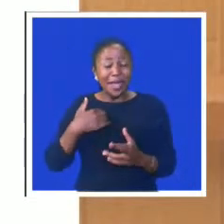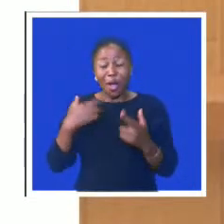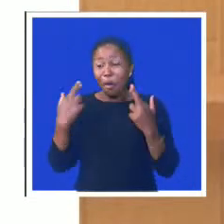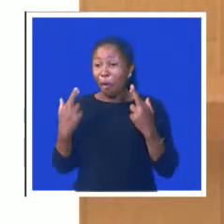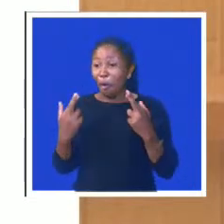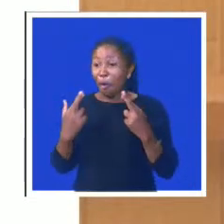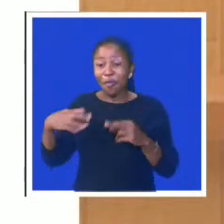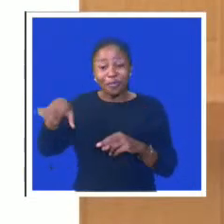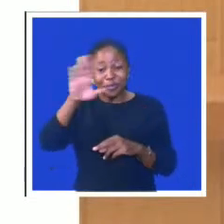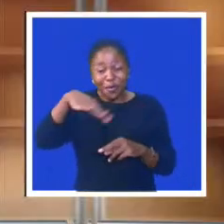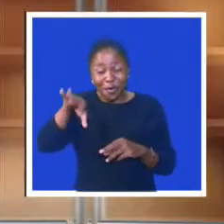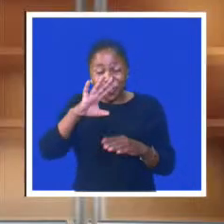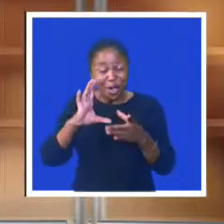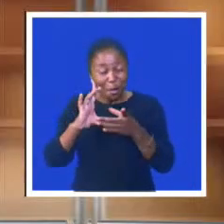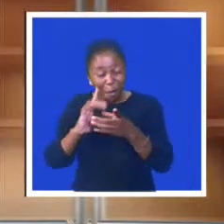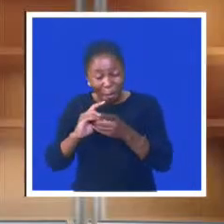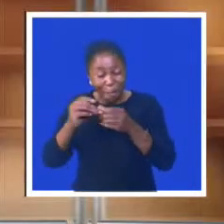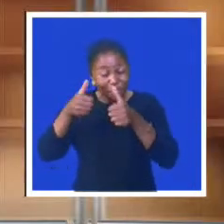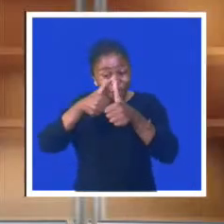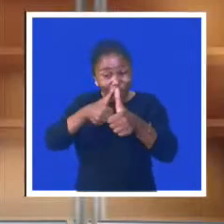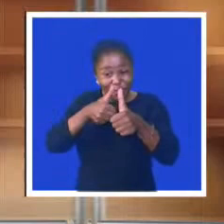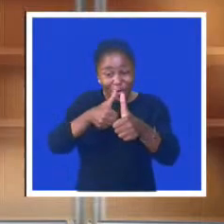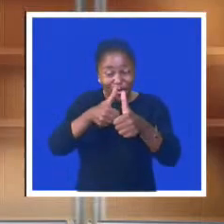going on here. Let us move on to